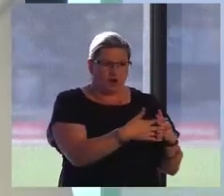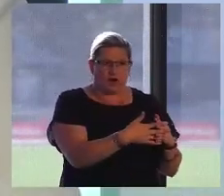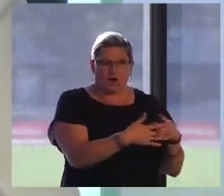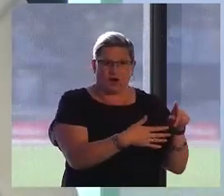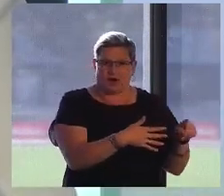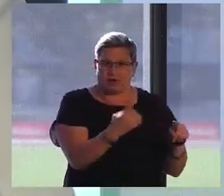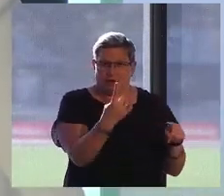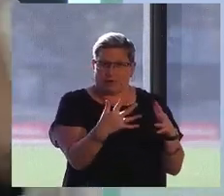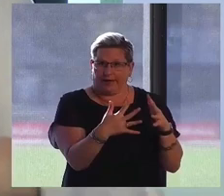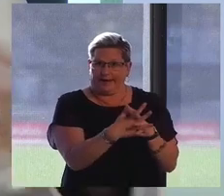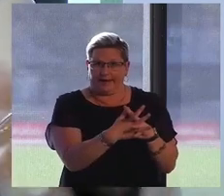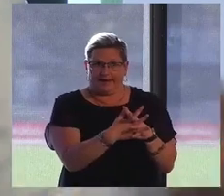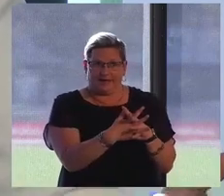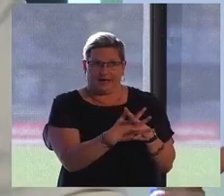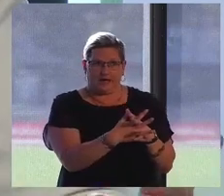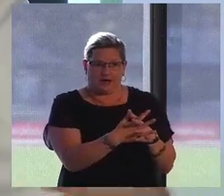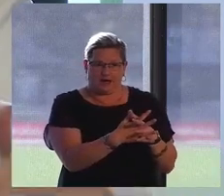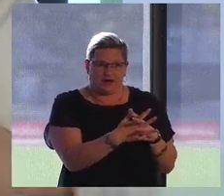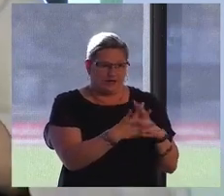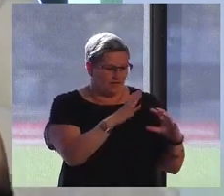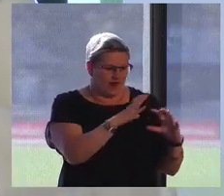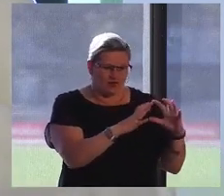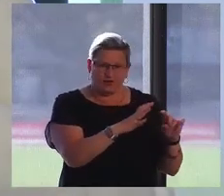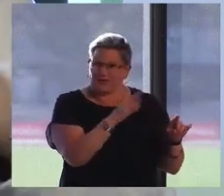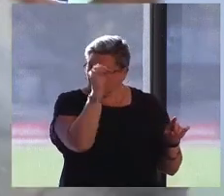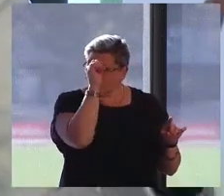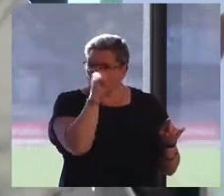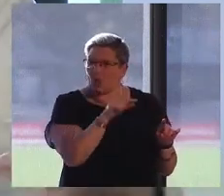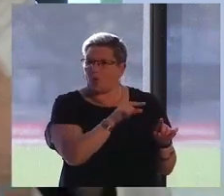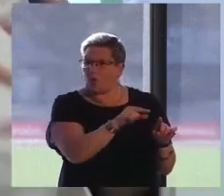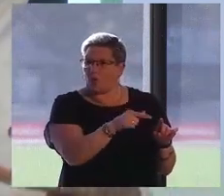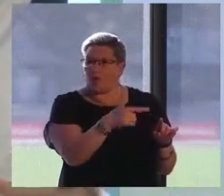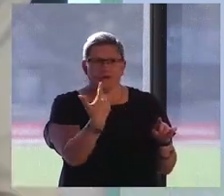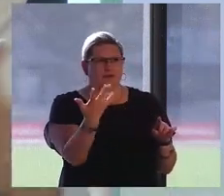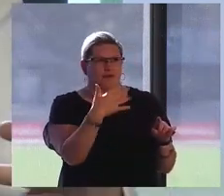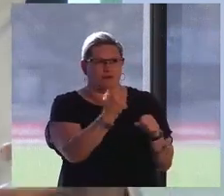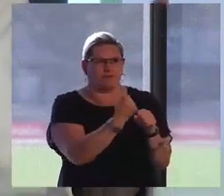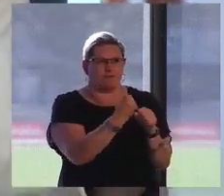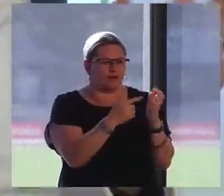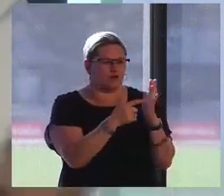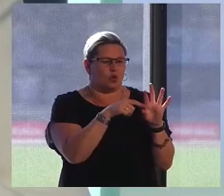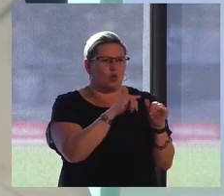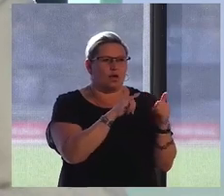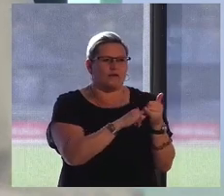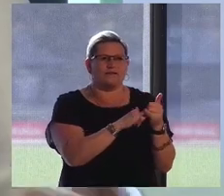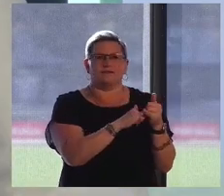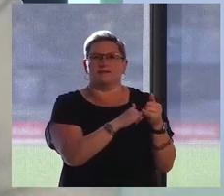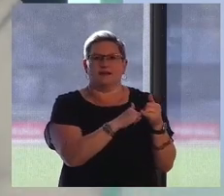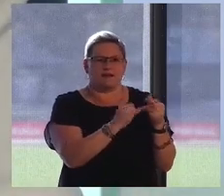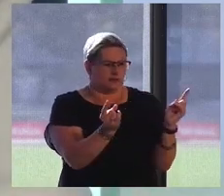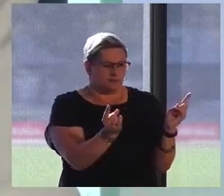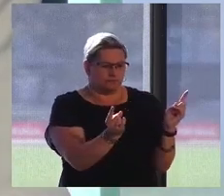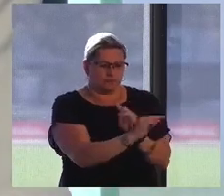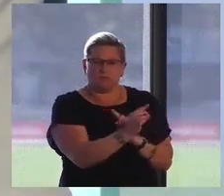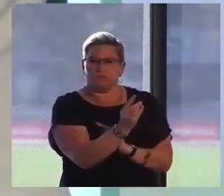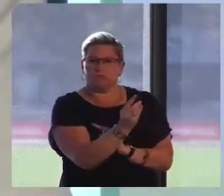week, factories that had been used to make, I don't know, toys and other things immediately turned towards a